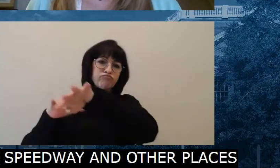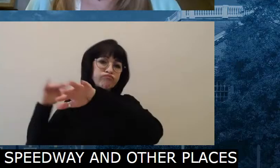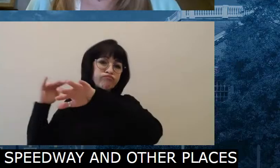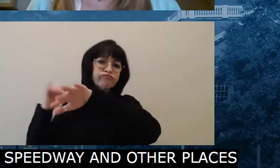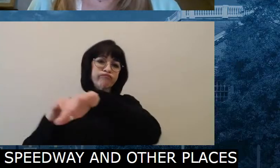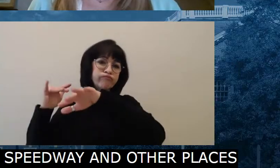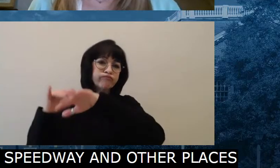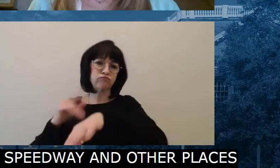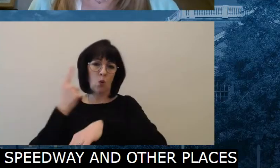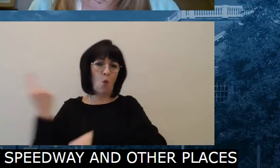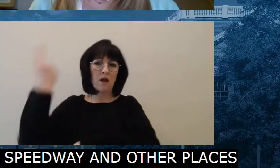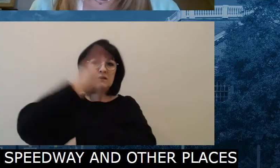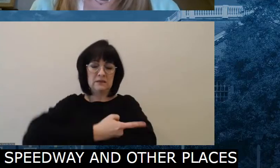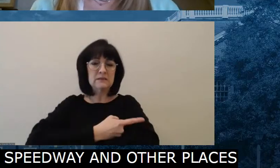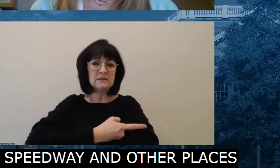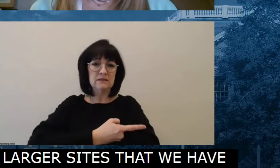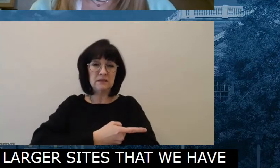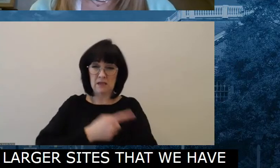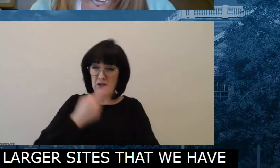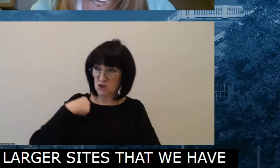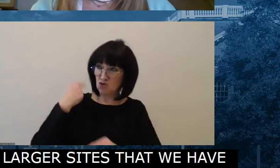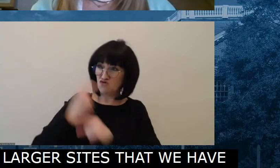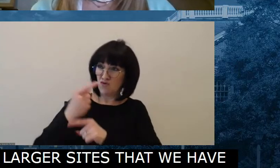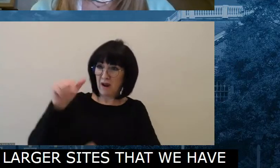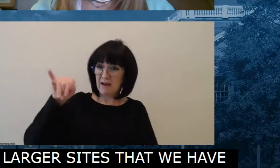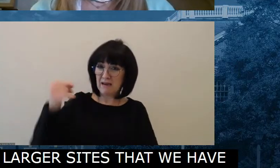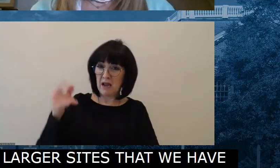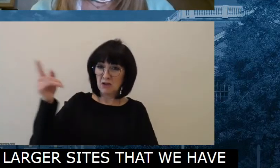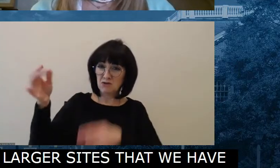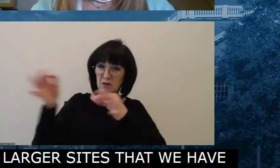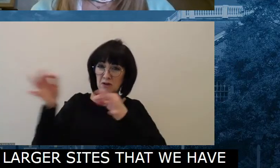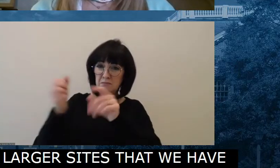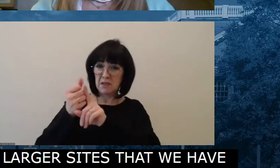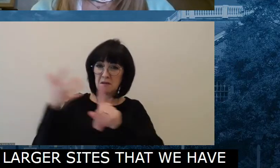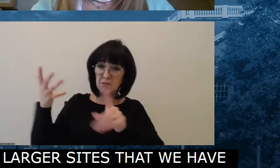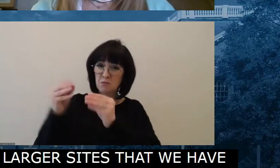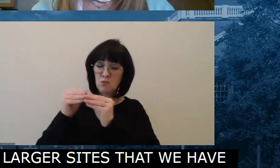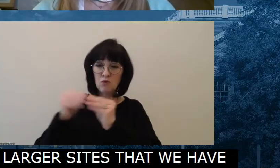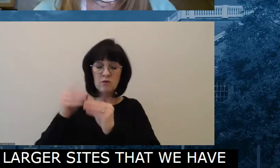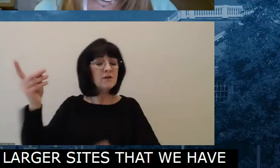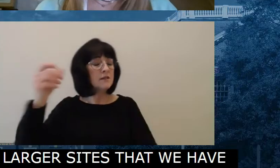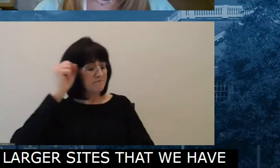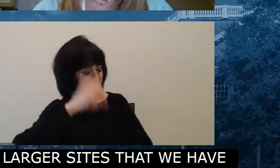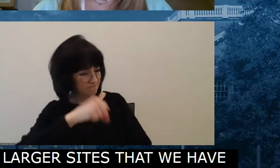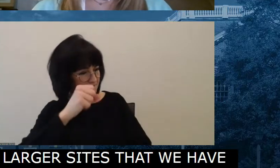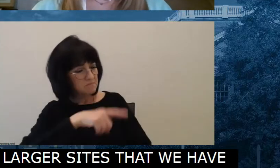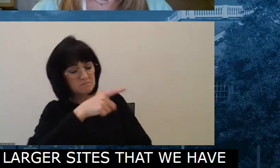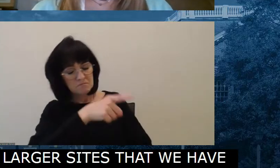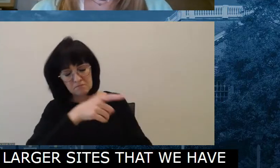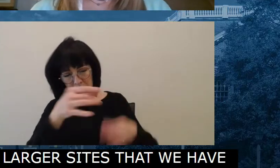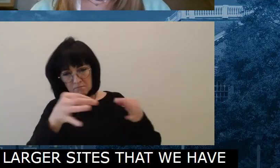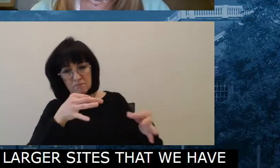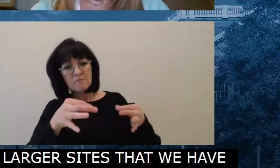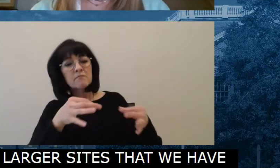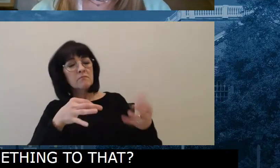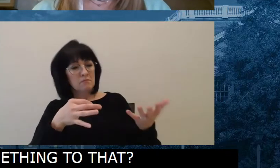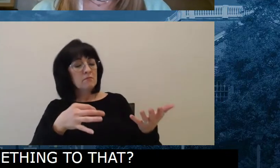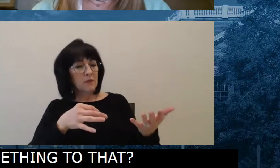No, you covered it all. It's a lot of employers will reach out to Dr. Arte's team, and Jamie have it